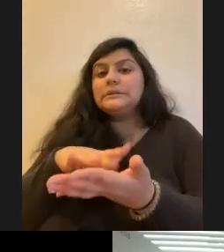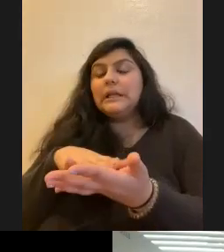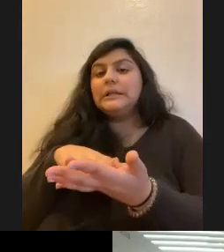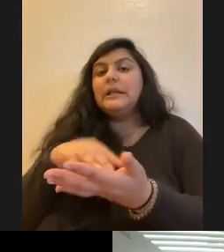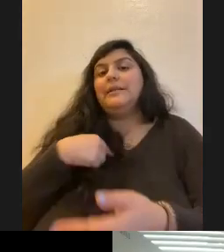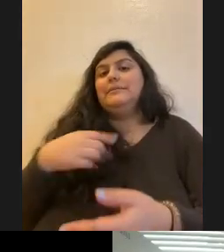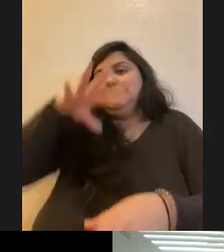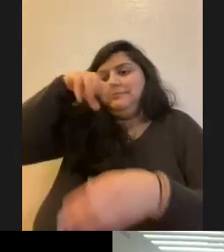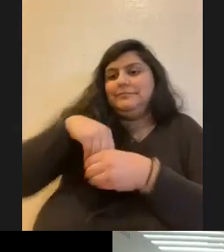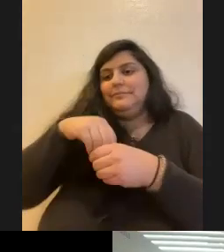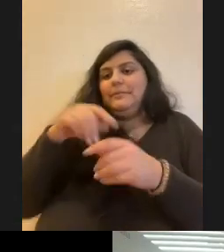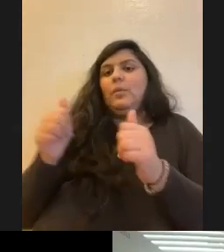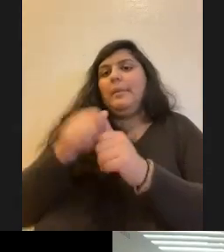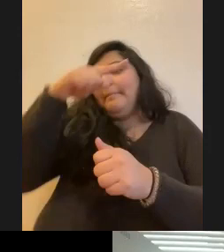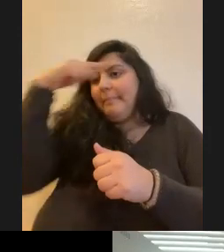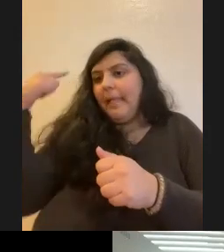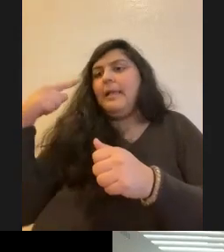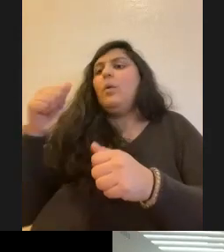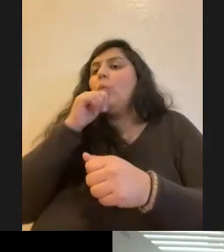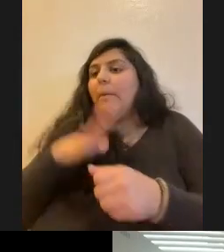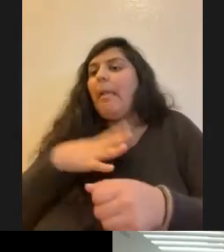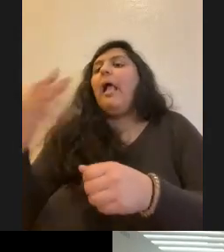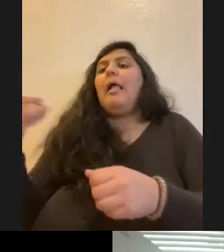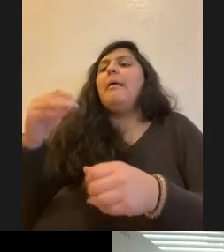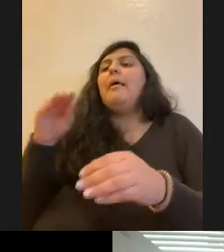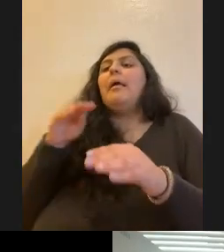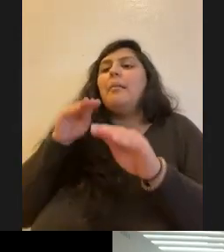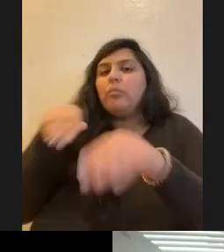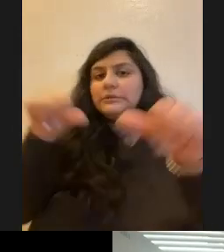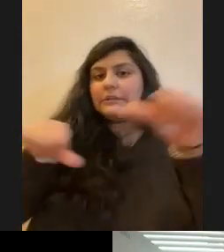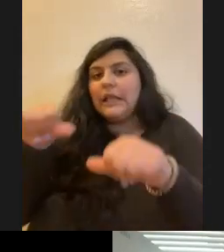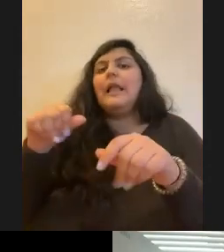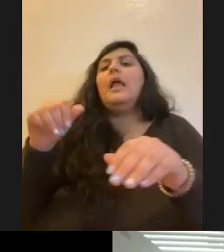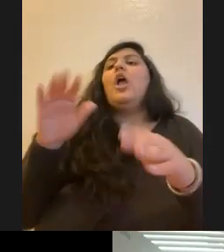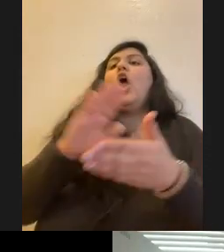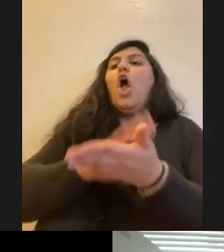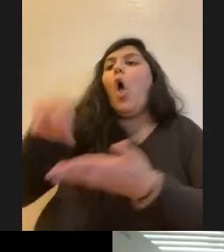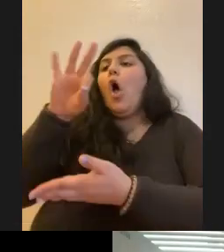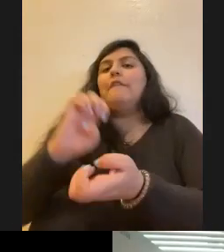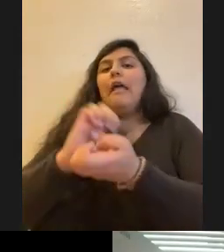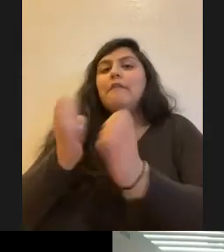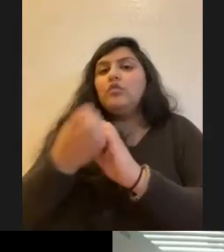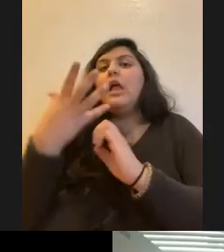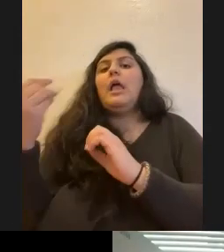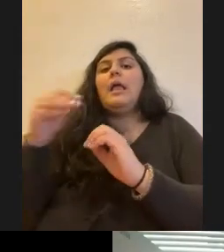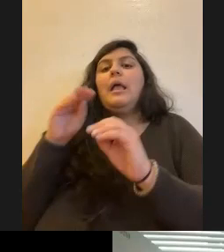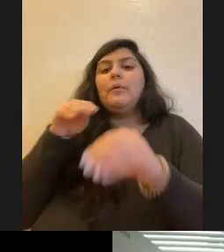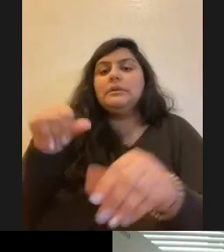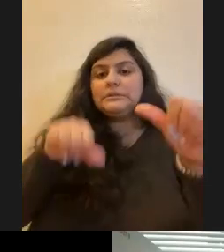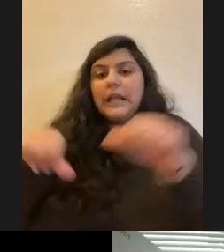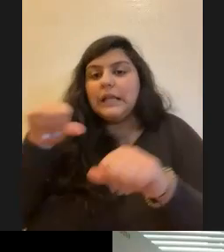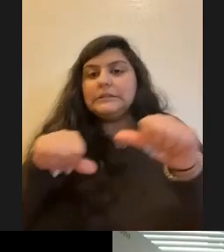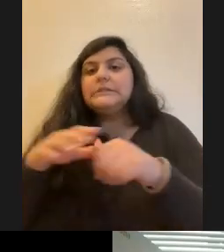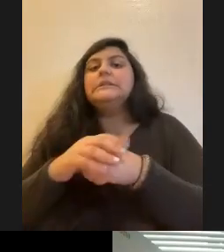member of Black in marine science and Black women and ecology, evolution, and marine science. It's a really wonderful